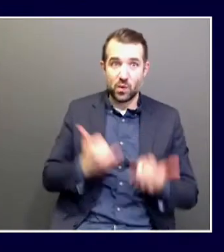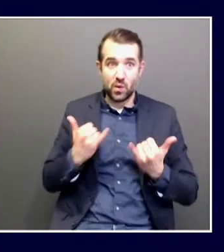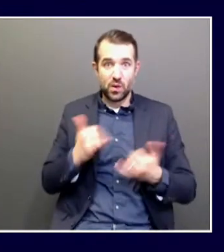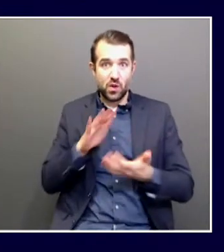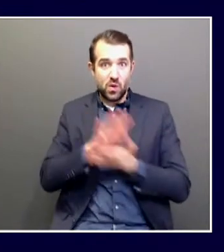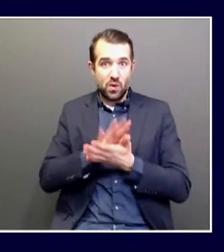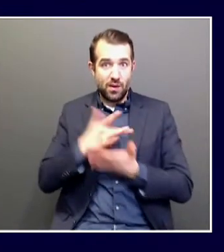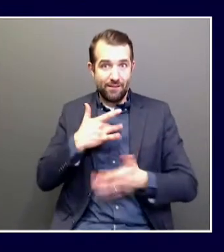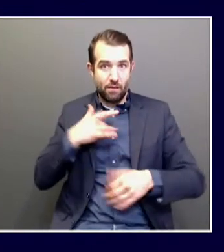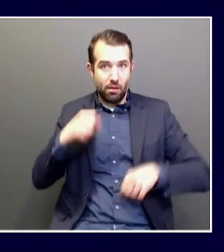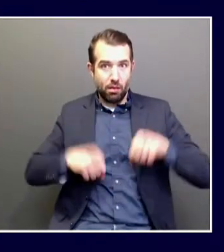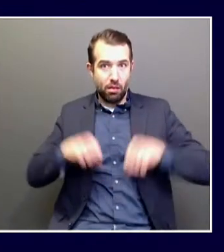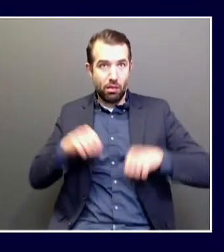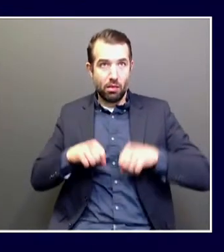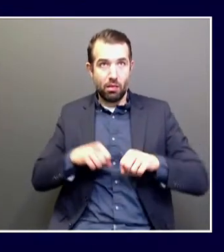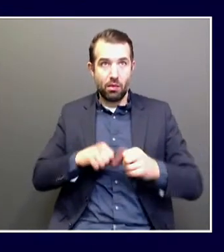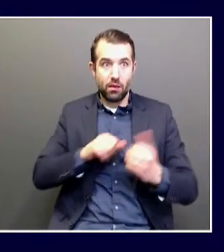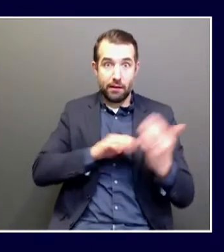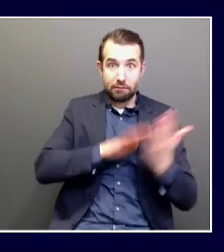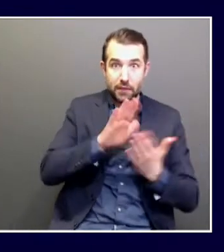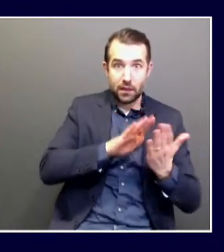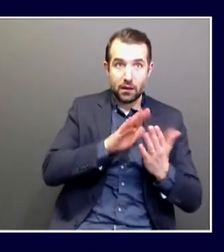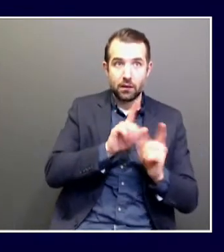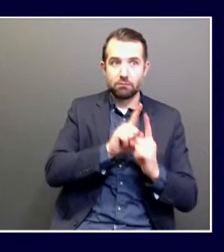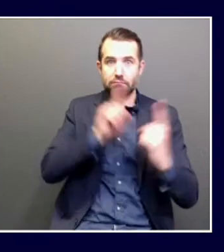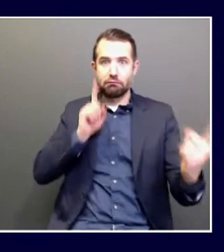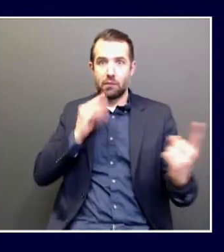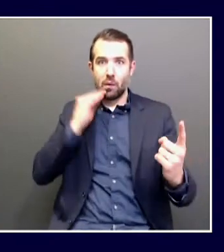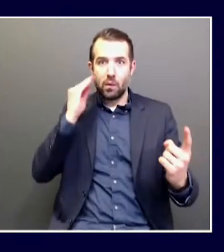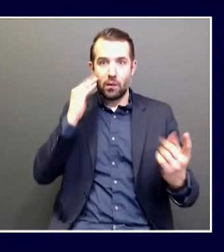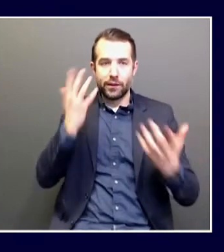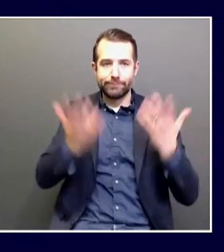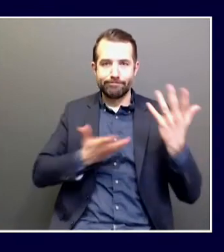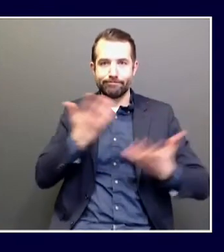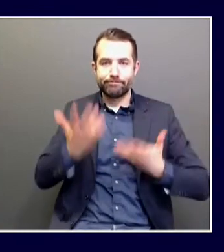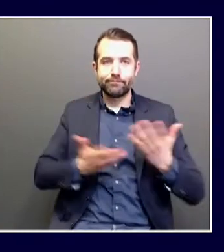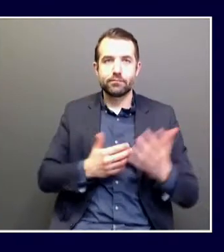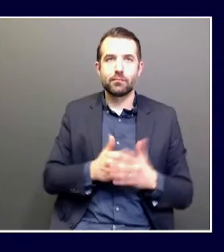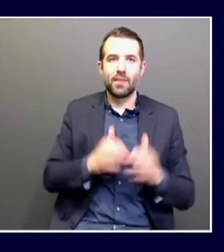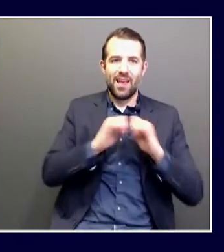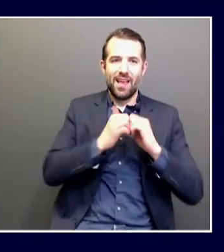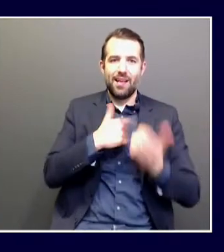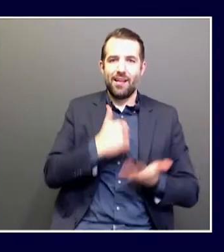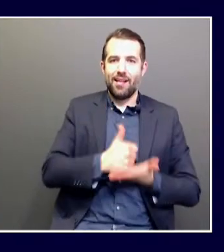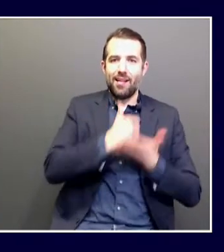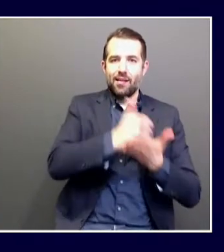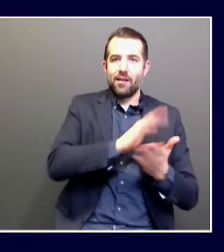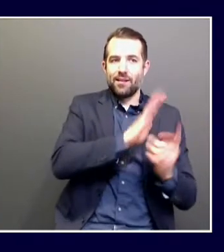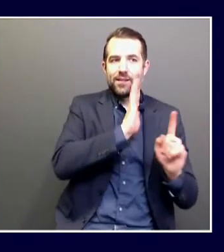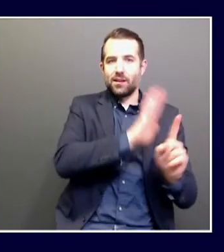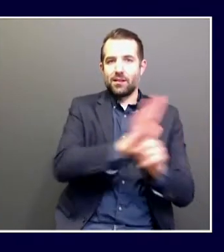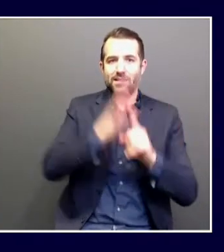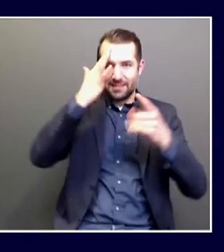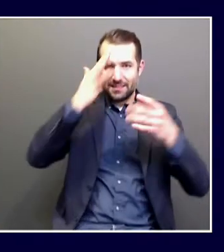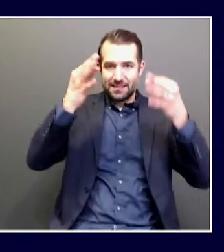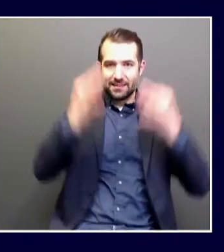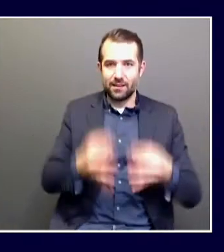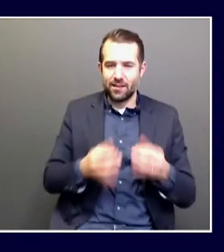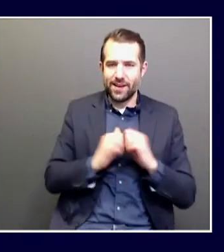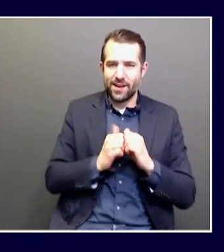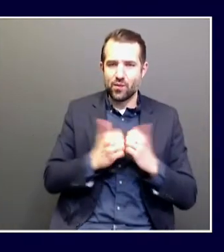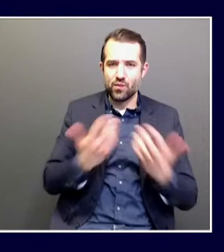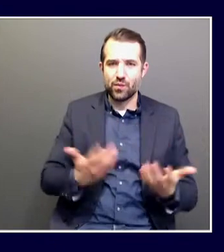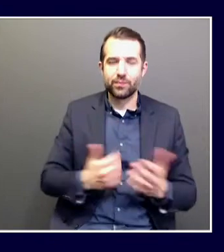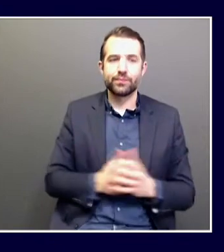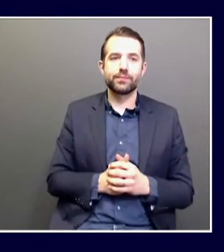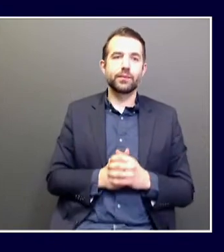of cases at their schools? Great. Let me take the first one, Joe. Every single metric has strengths and drawbacks and